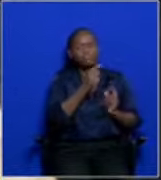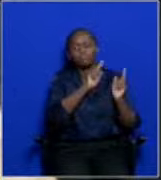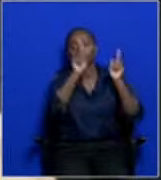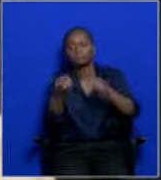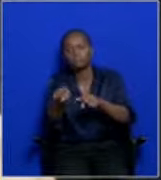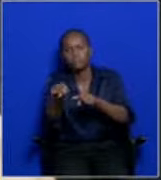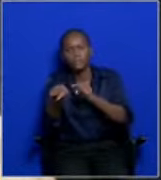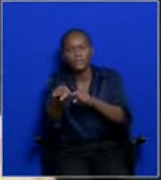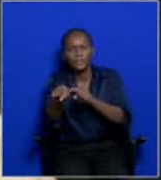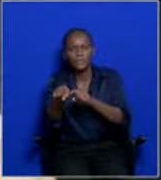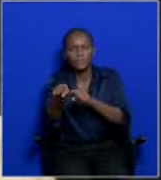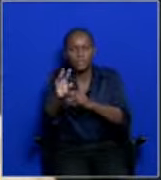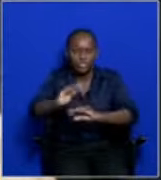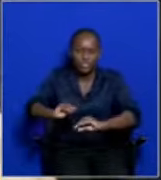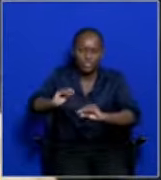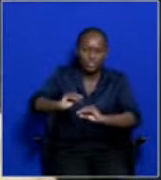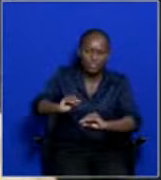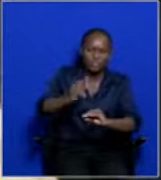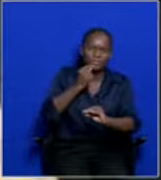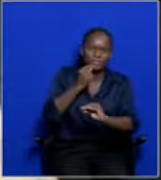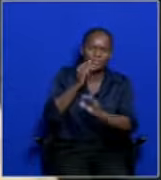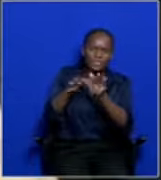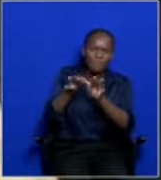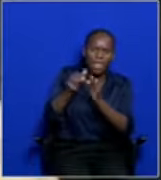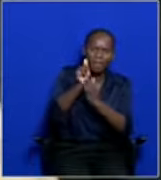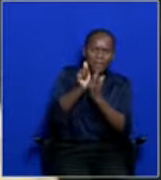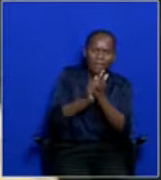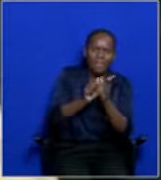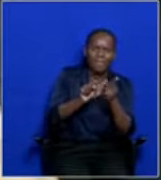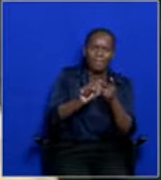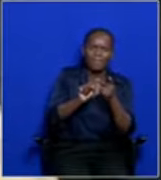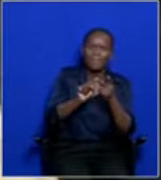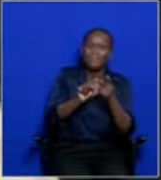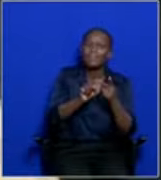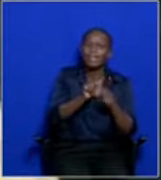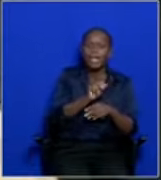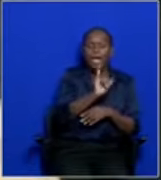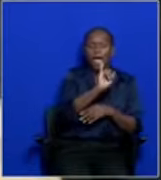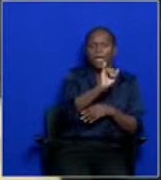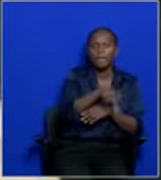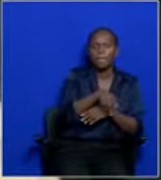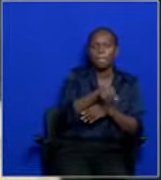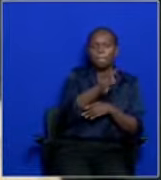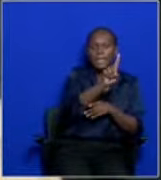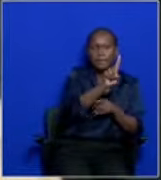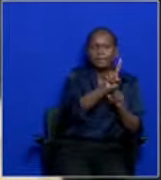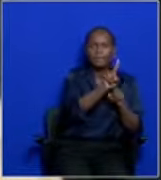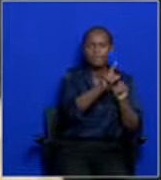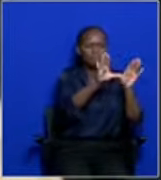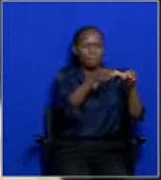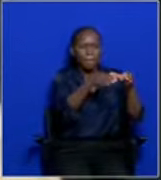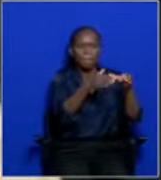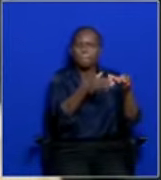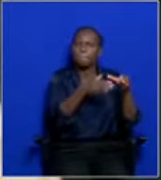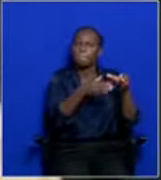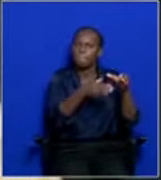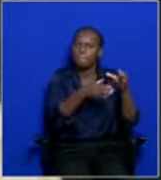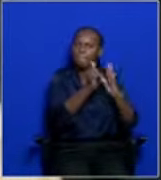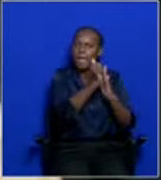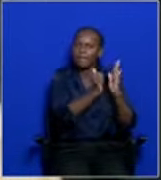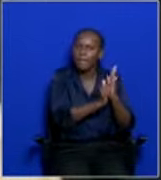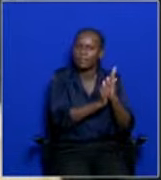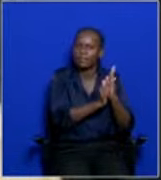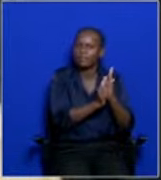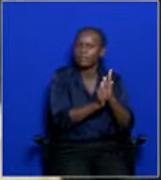explain the mandate of Yeah. the IPID and why the IPID takes firearms when there had been incidents. Have